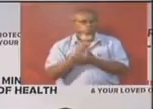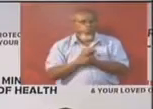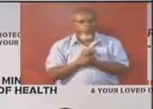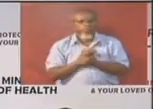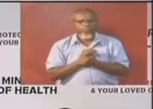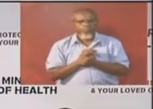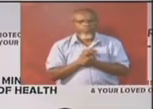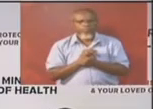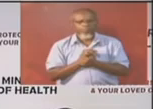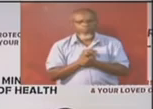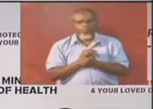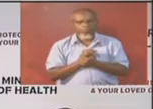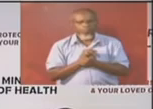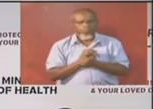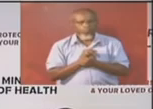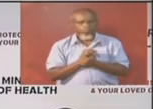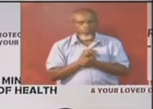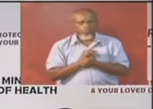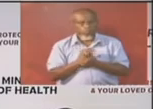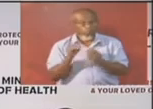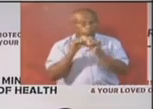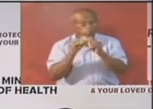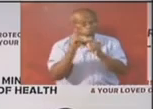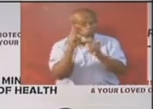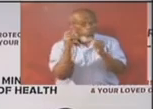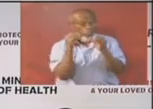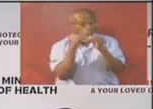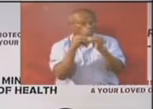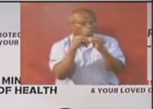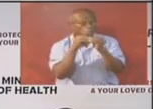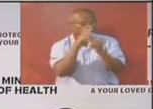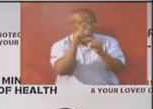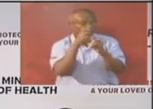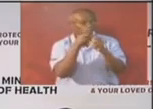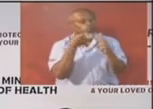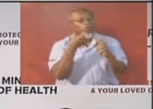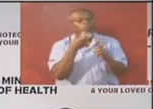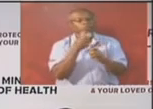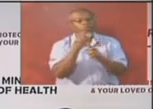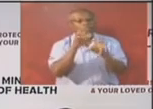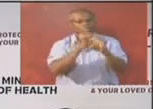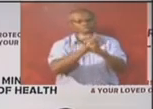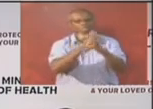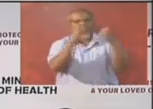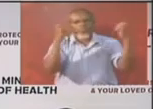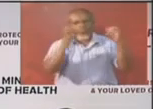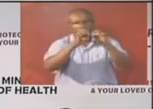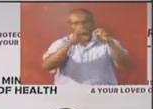And we will squeeze in one last question from the Express.